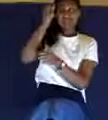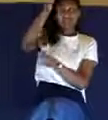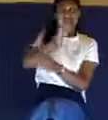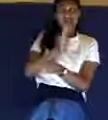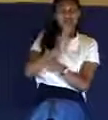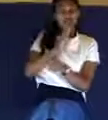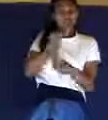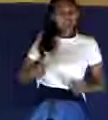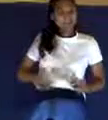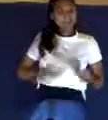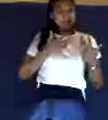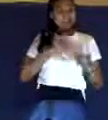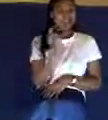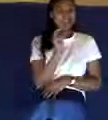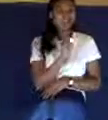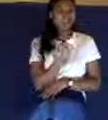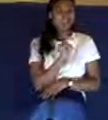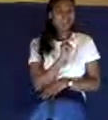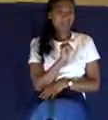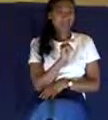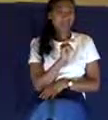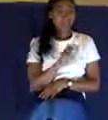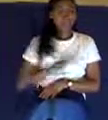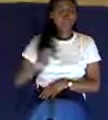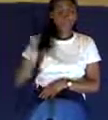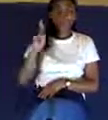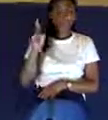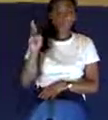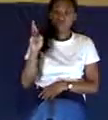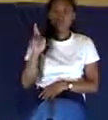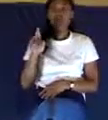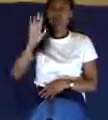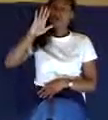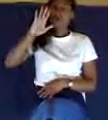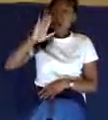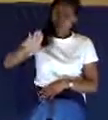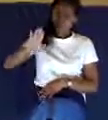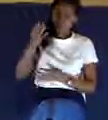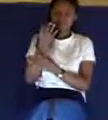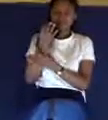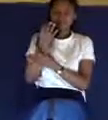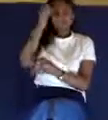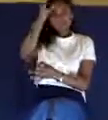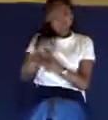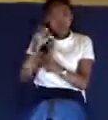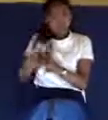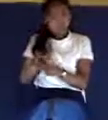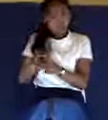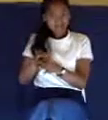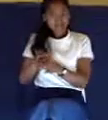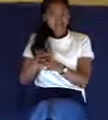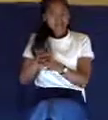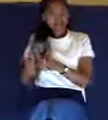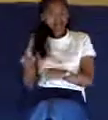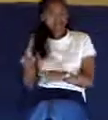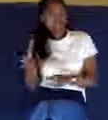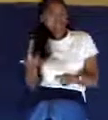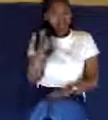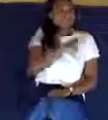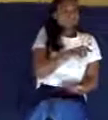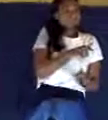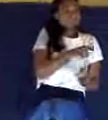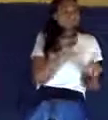Naomi. She begins to have her faith restored in the living God because she begins to see what God is doing through